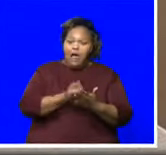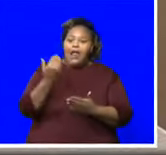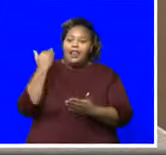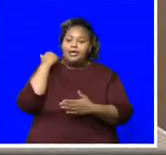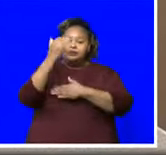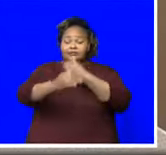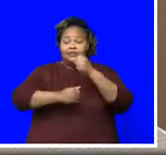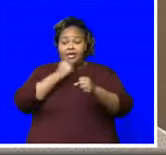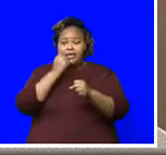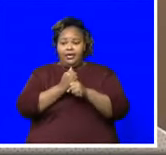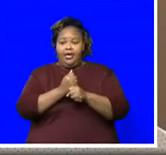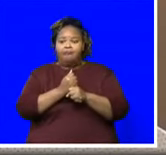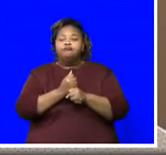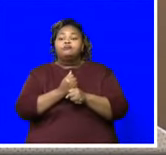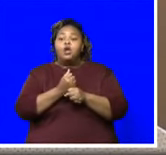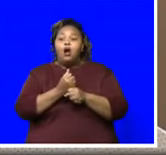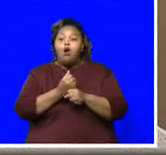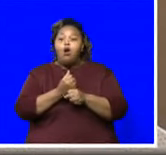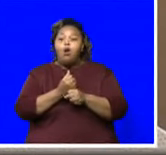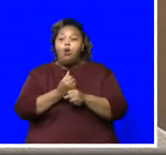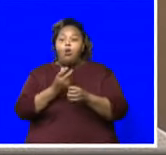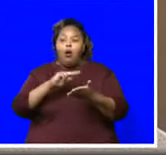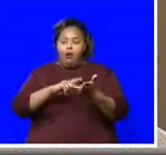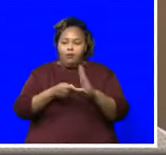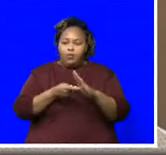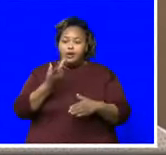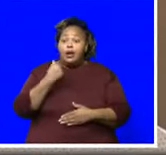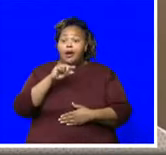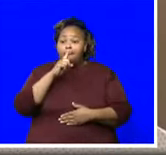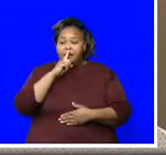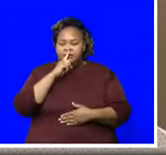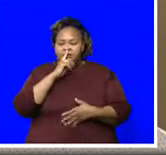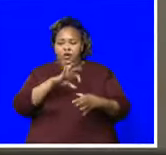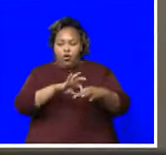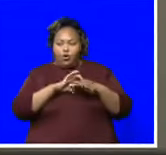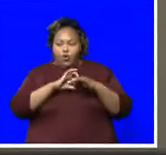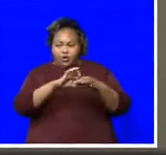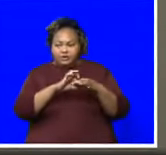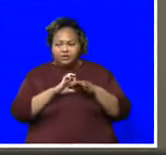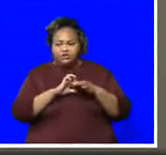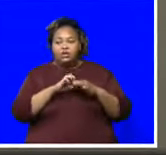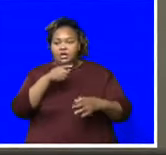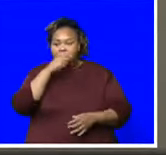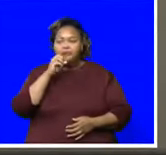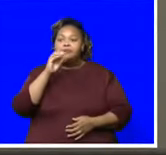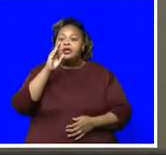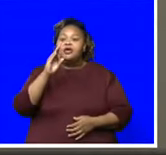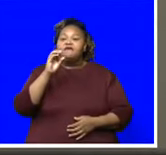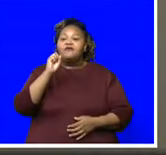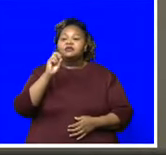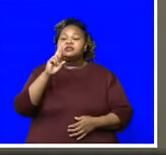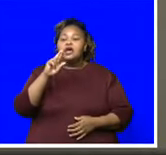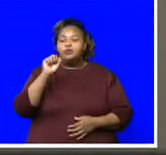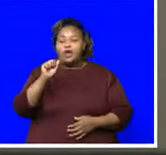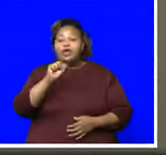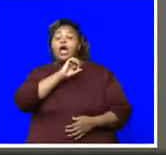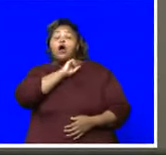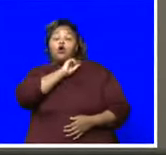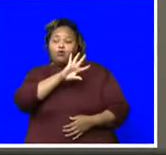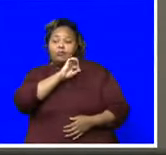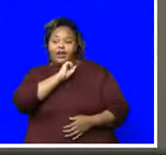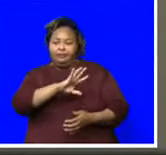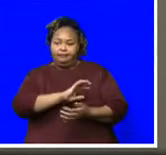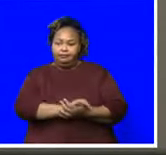khona inkampani yahulumende lebuka inkampani tetimali i-FSRA lekhala ngako. Le nkampani